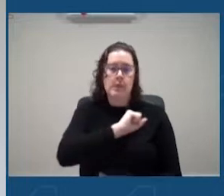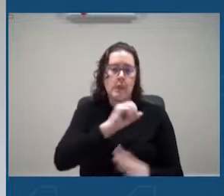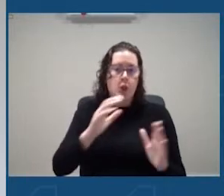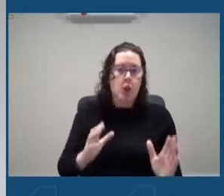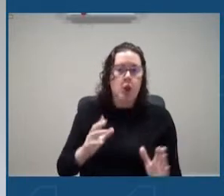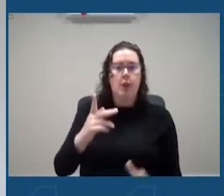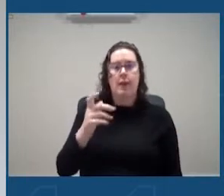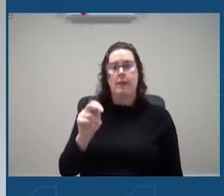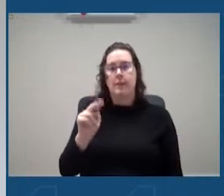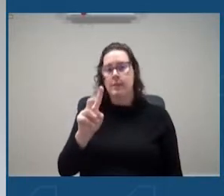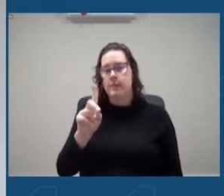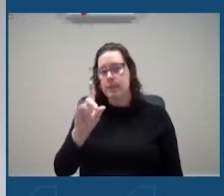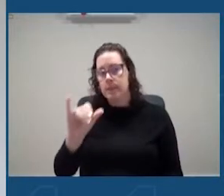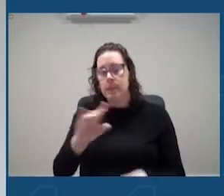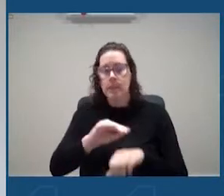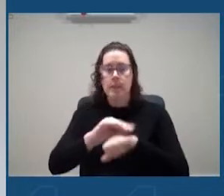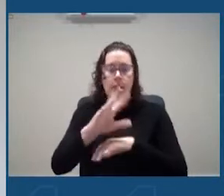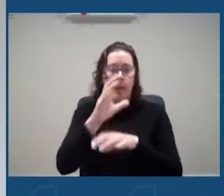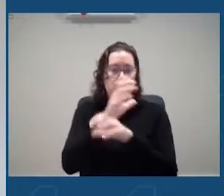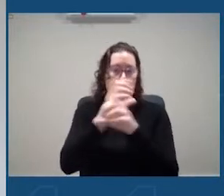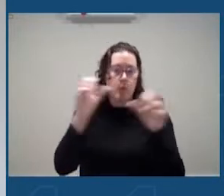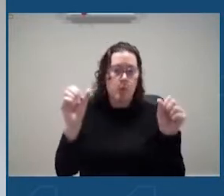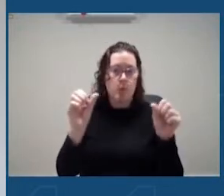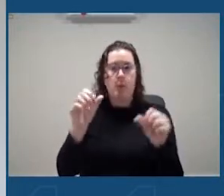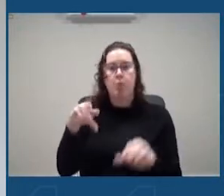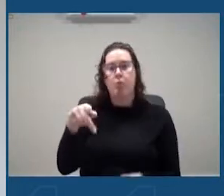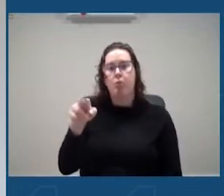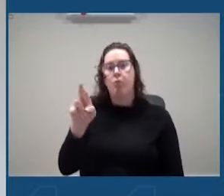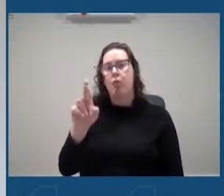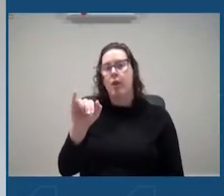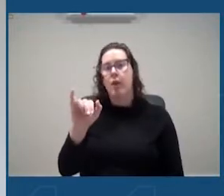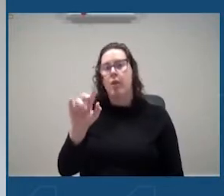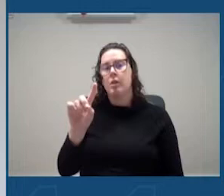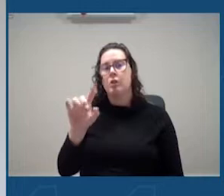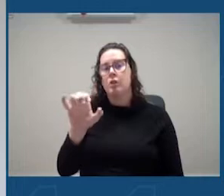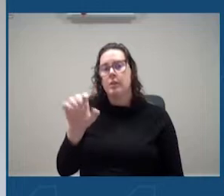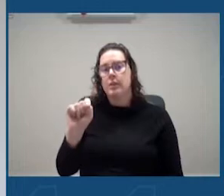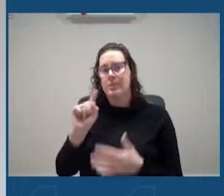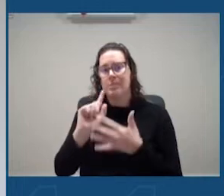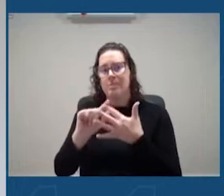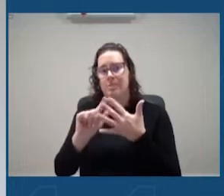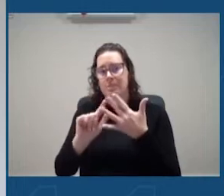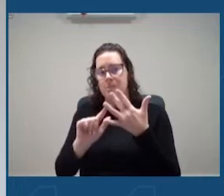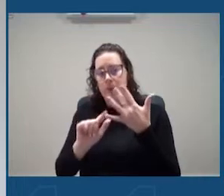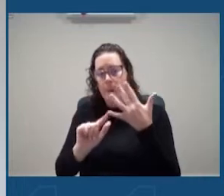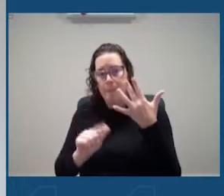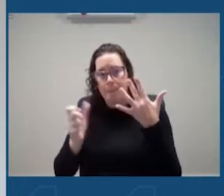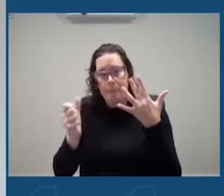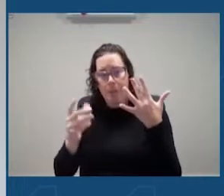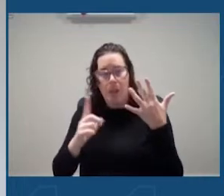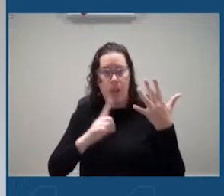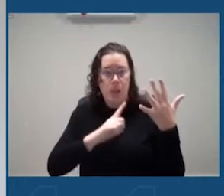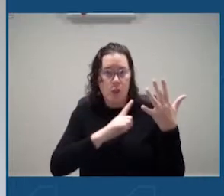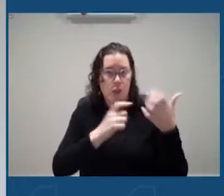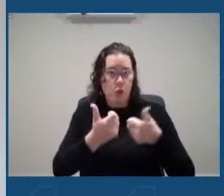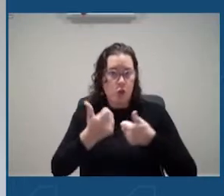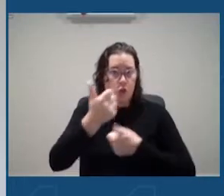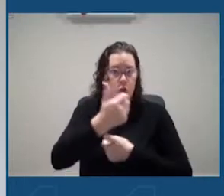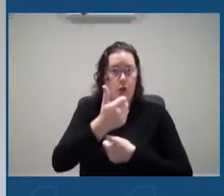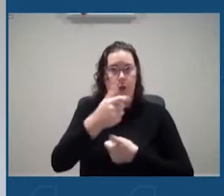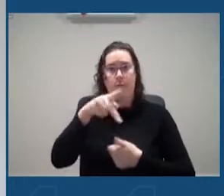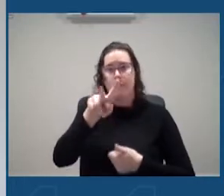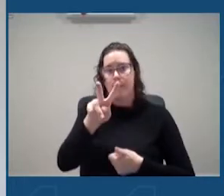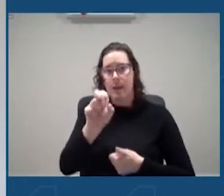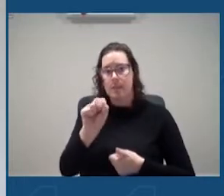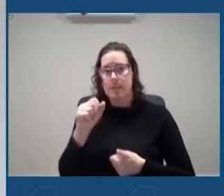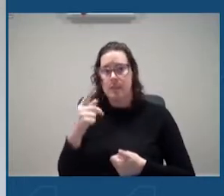and Council President Darius Pridgen, Erie County Legislature Chair April Baskin,